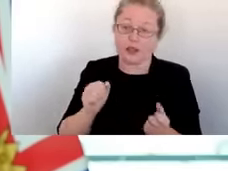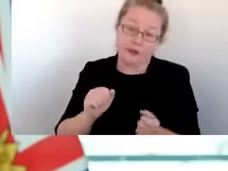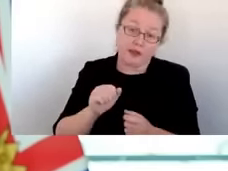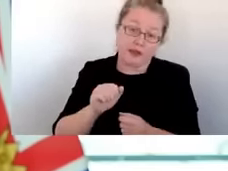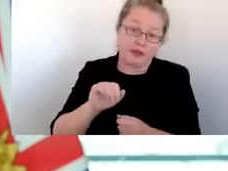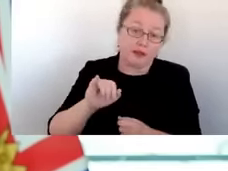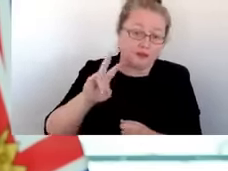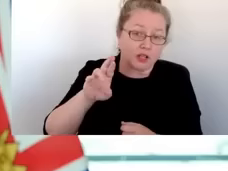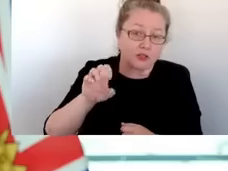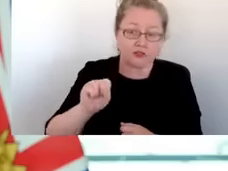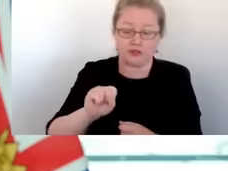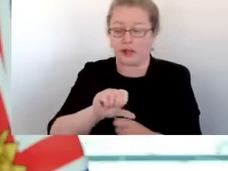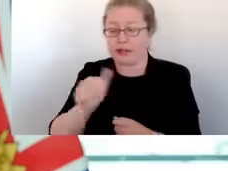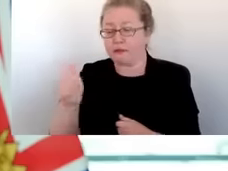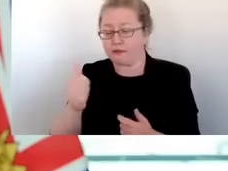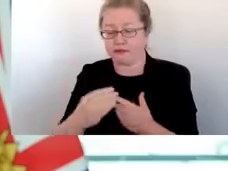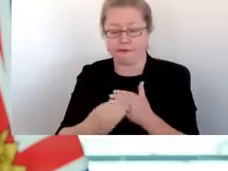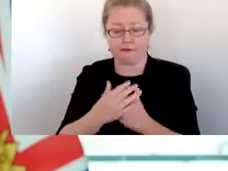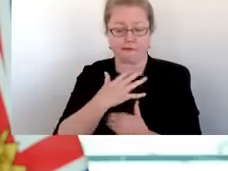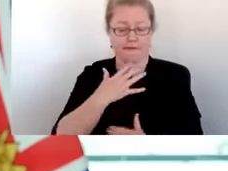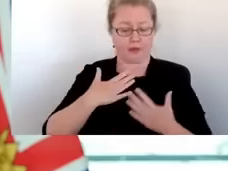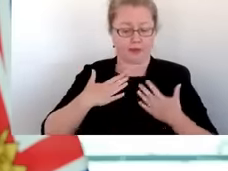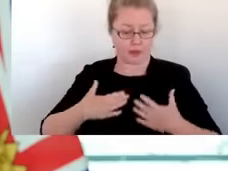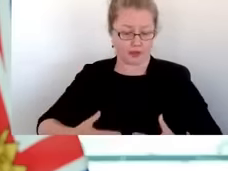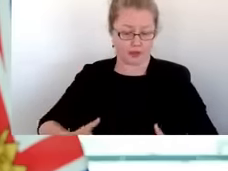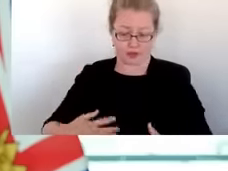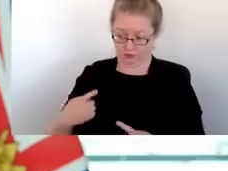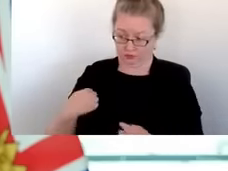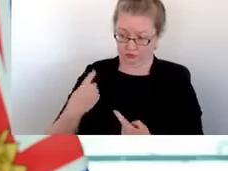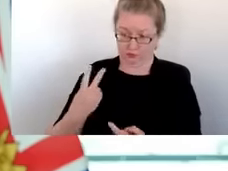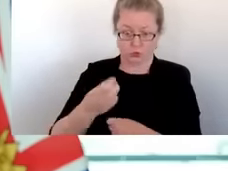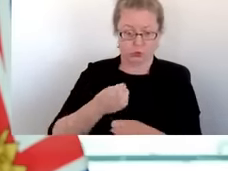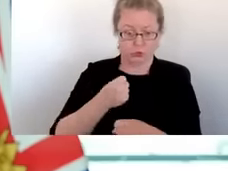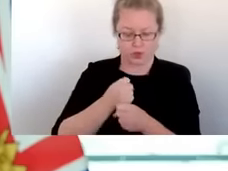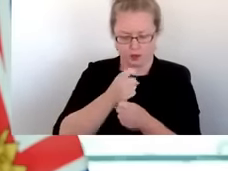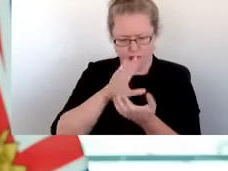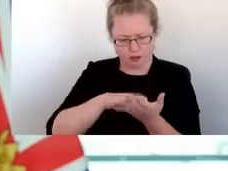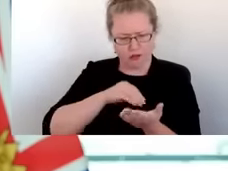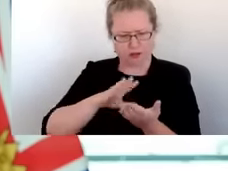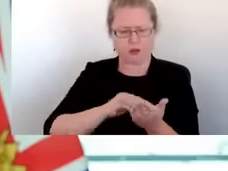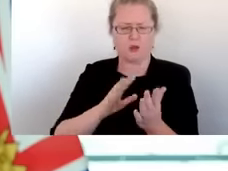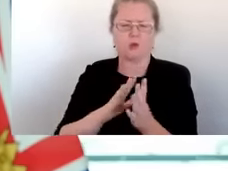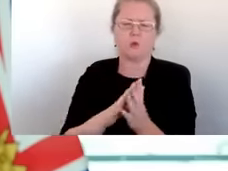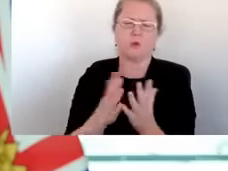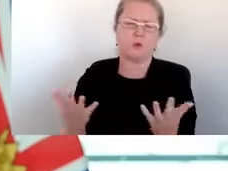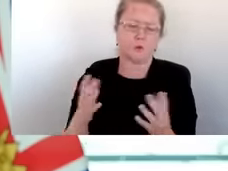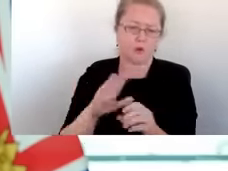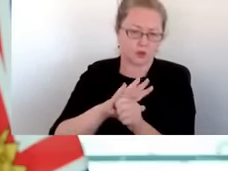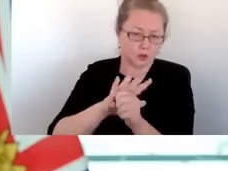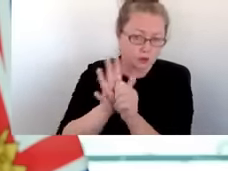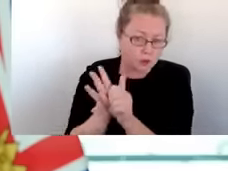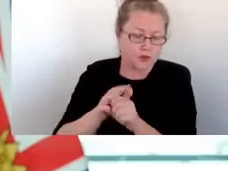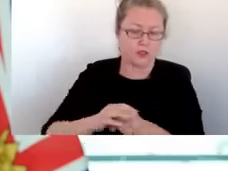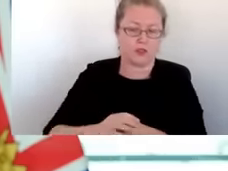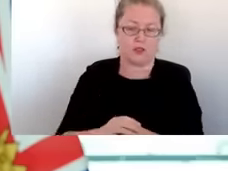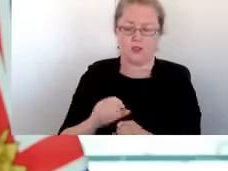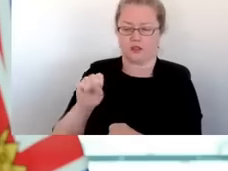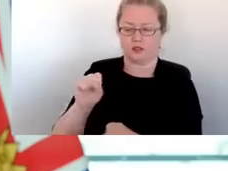have learned over this last 2.5 years a great deal about COVID-19, the illness,